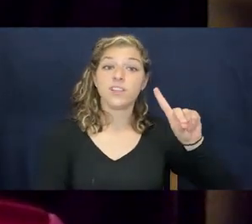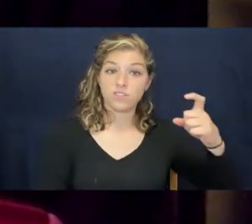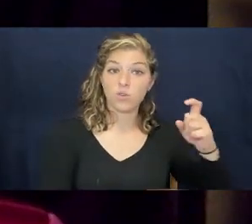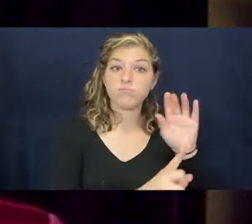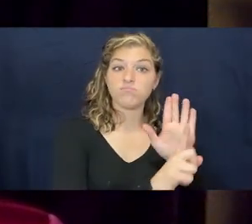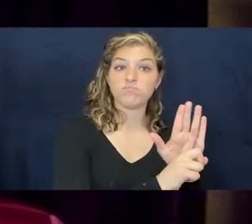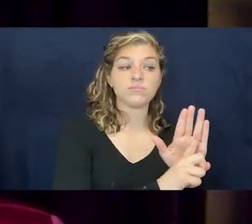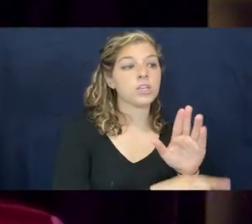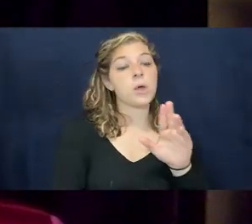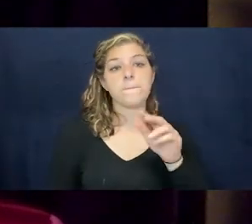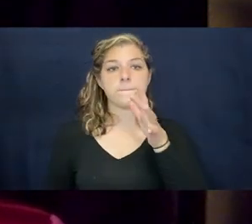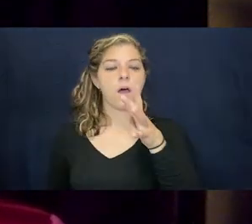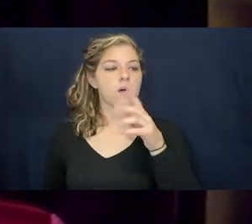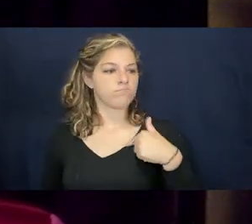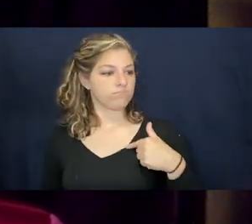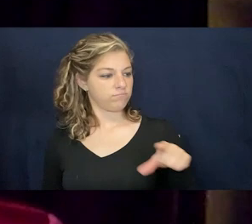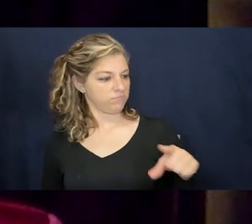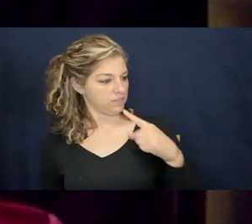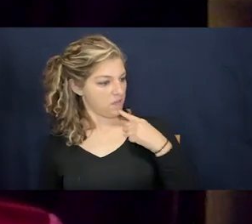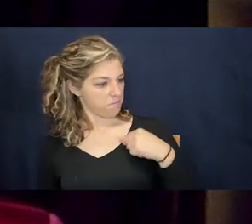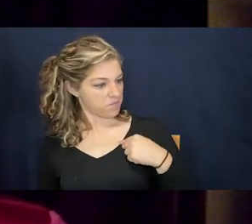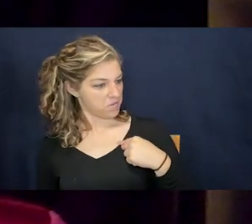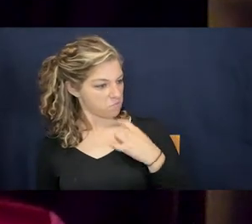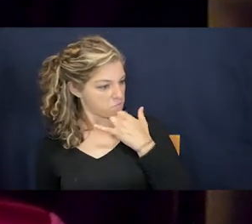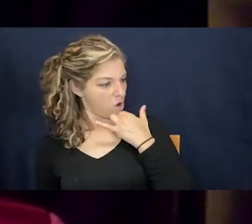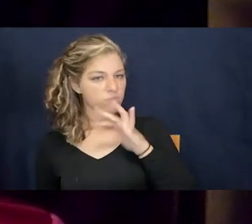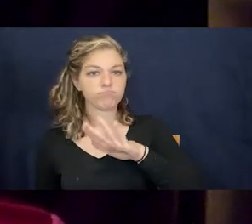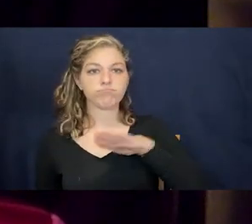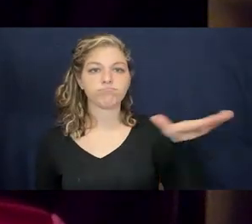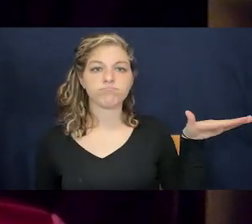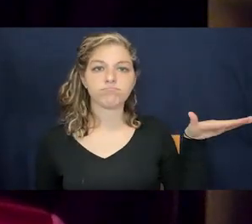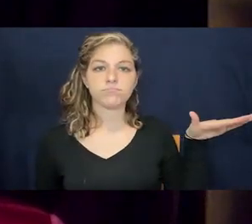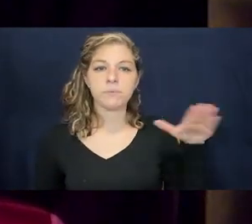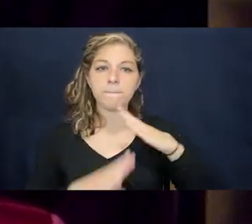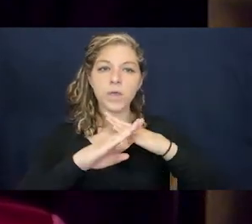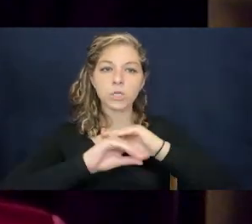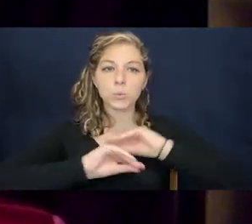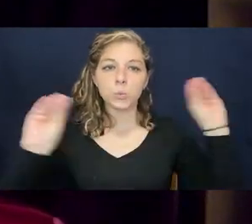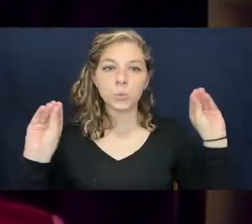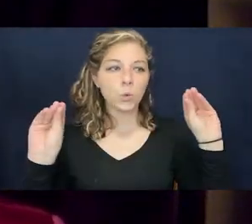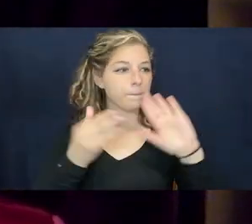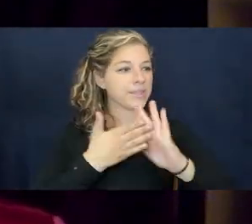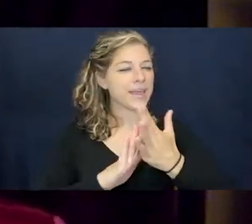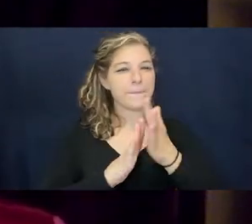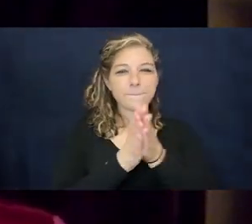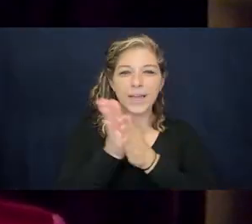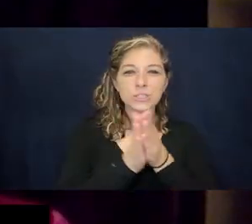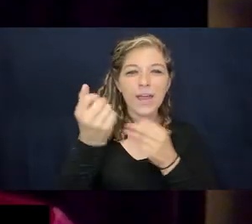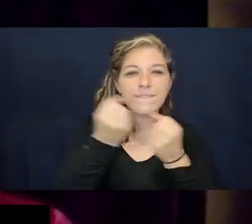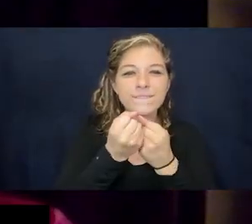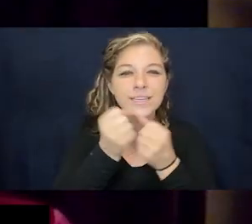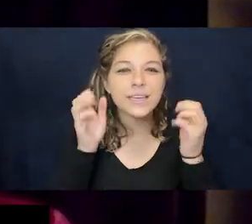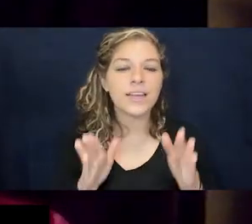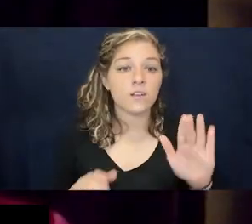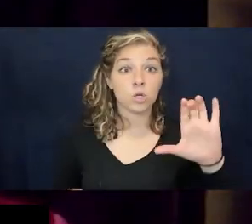son, Christopher, was diagnosed with Marfan syndrome, she was not going to let anything get in his way. She became a